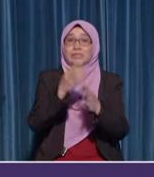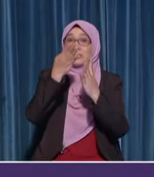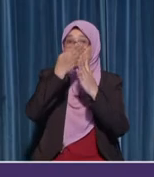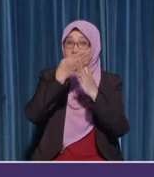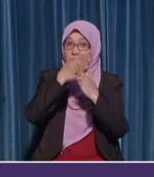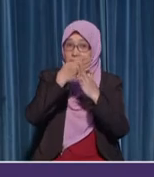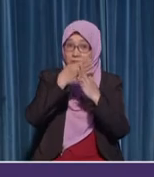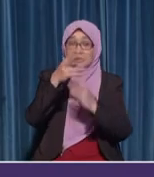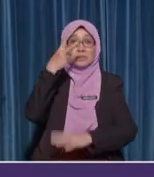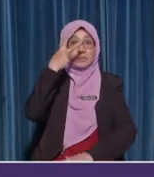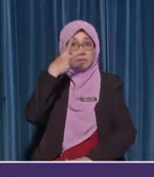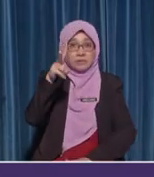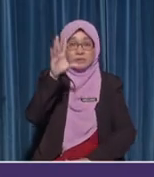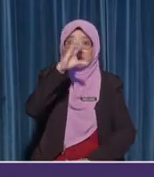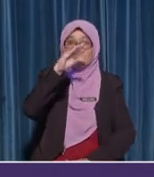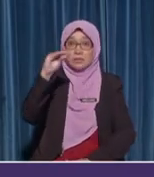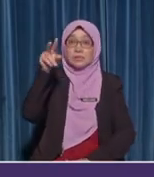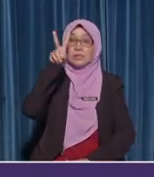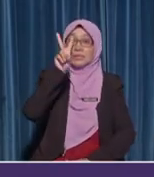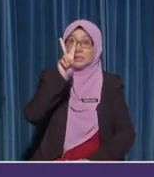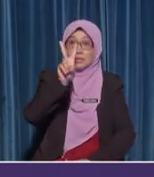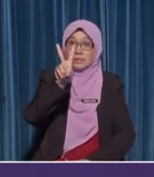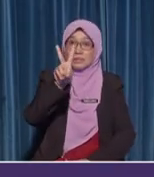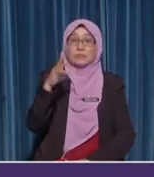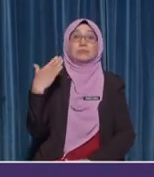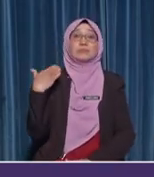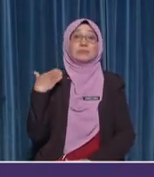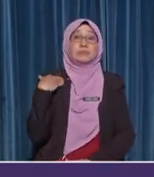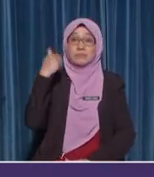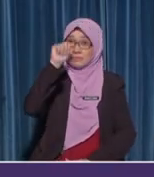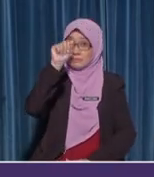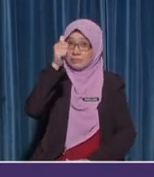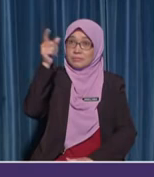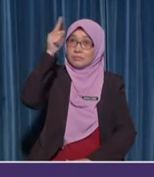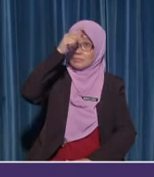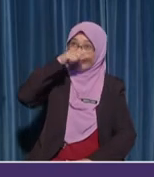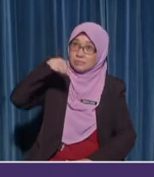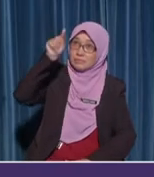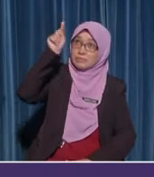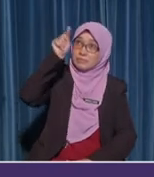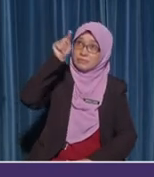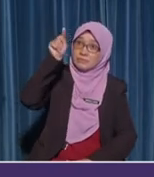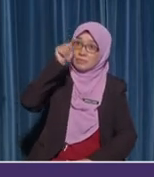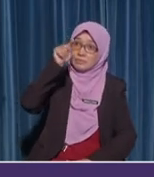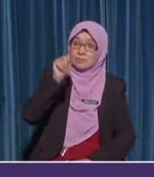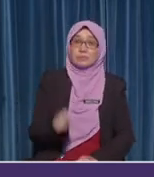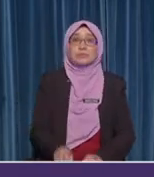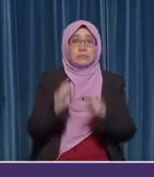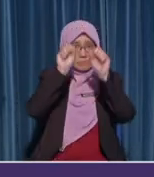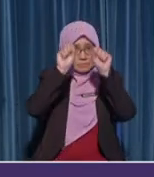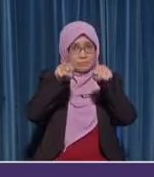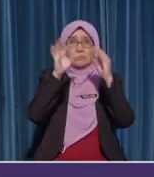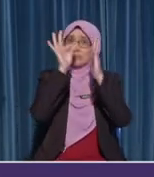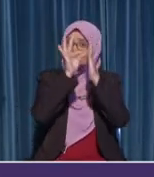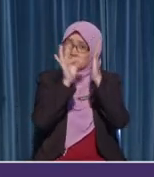12 and 2, there are 10 graduations. You can count the